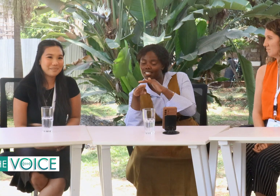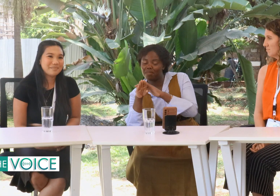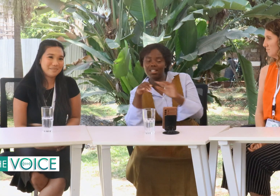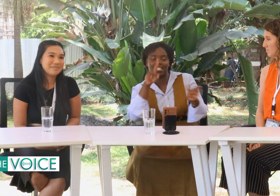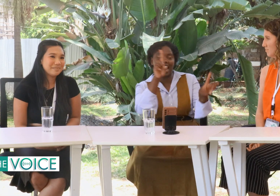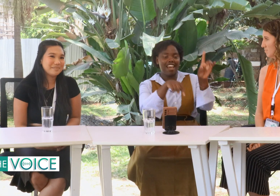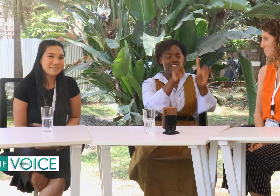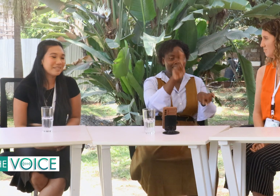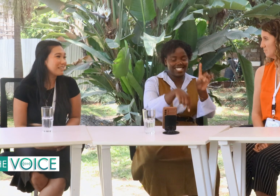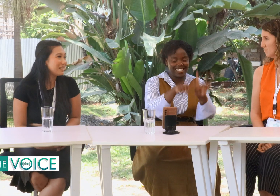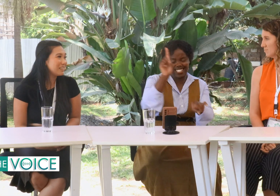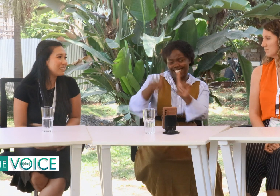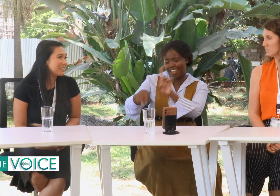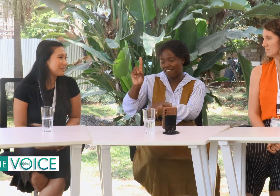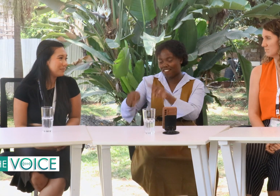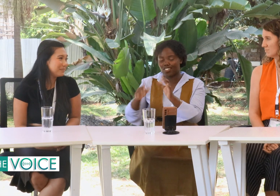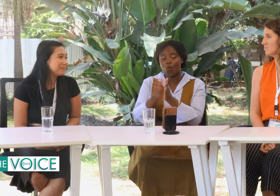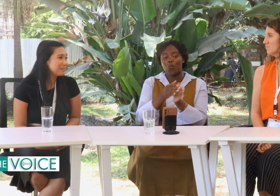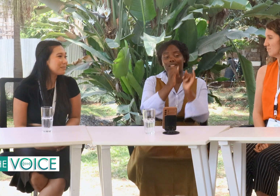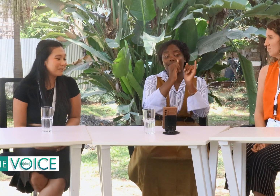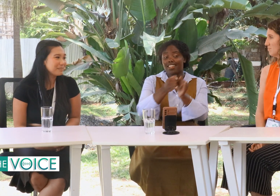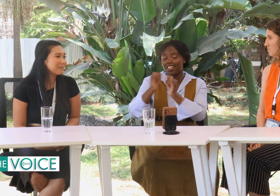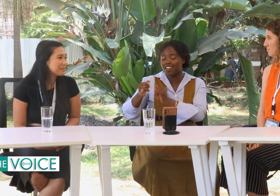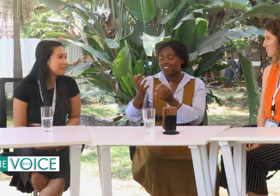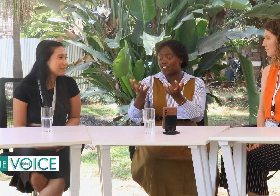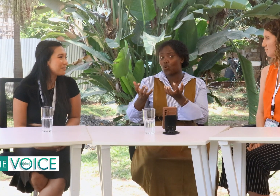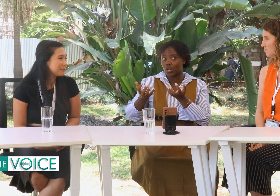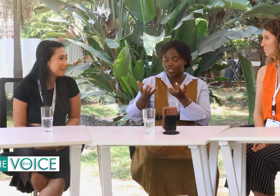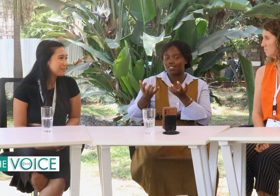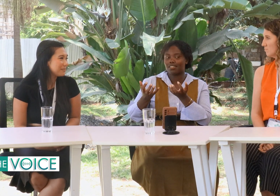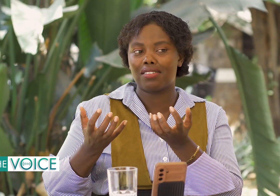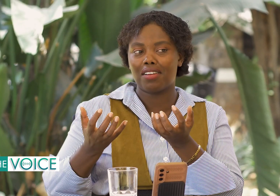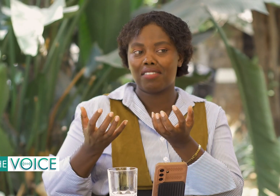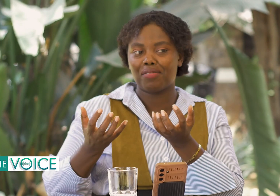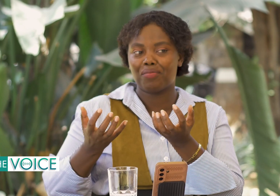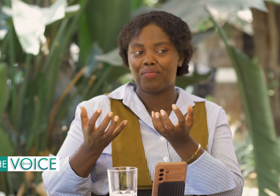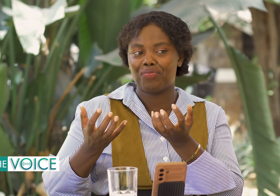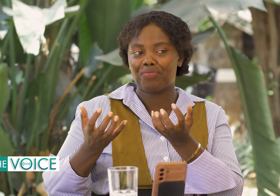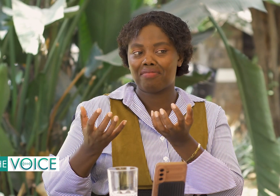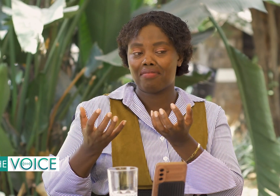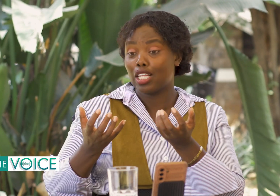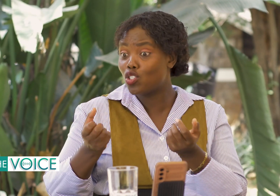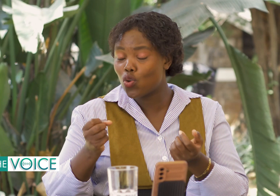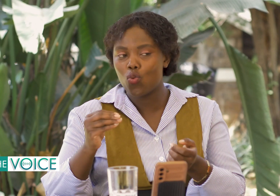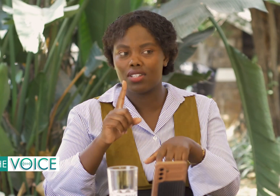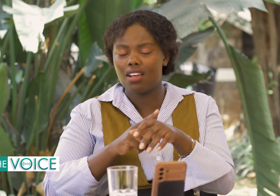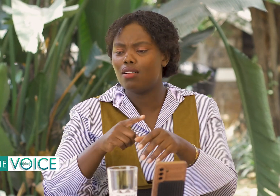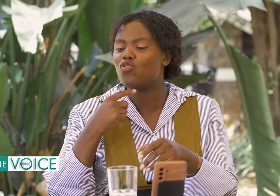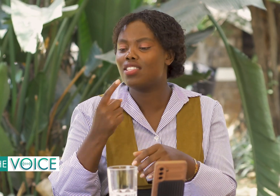Accessibility is not to make everything the same, but it also varies.